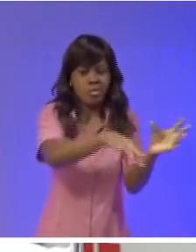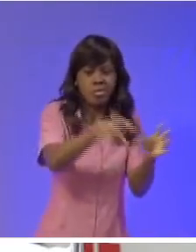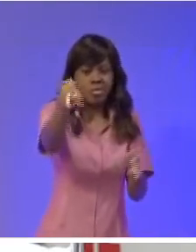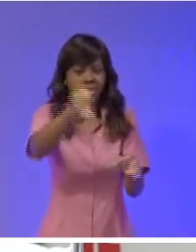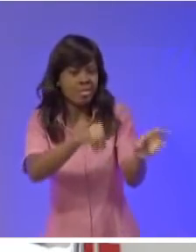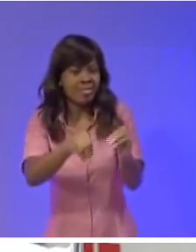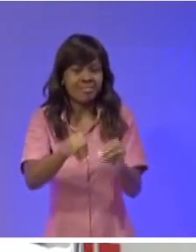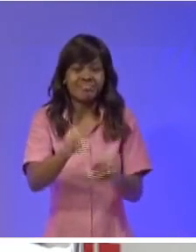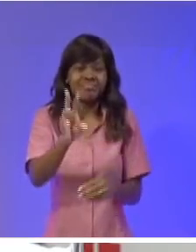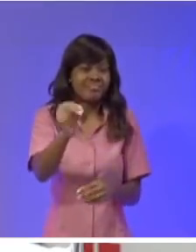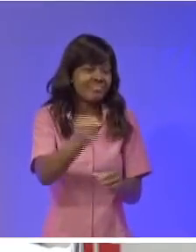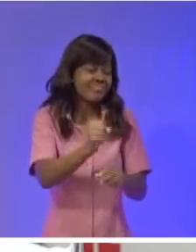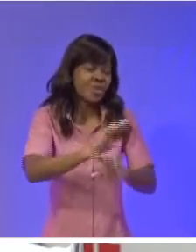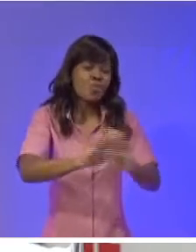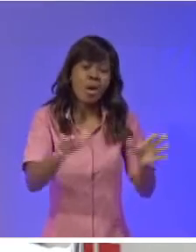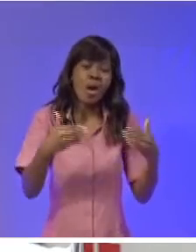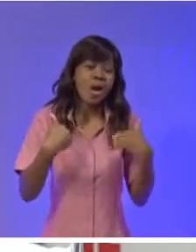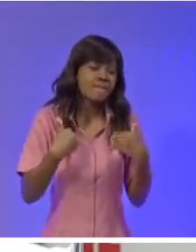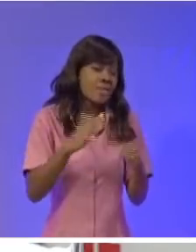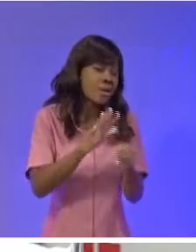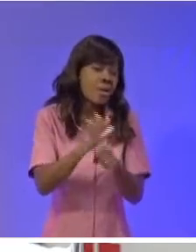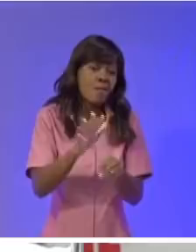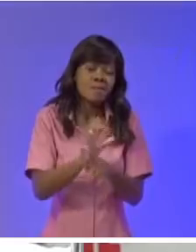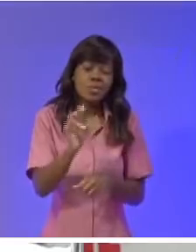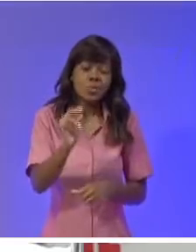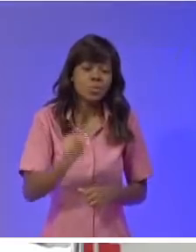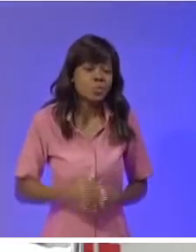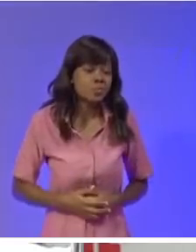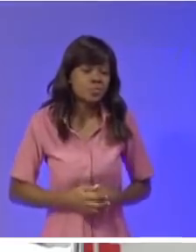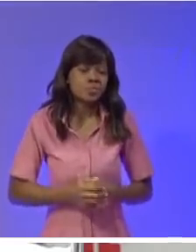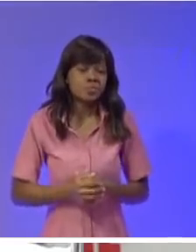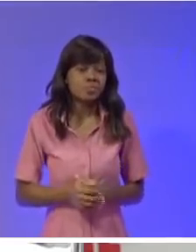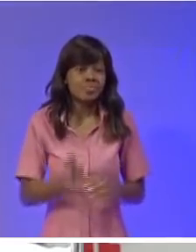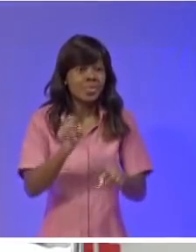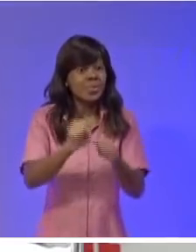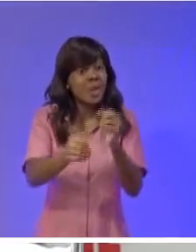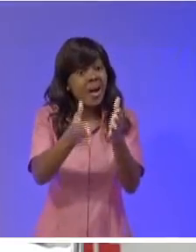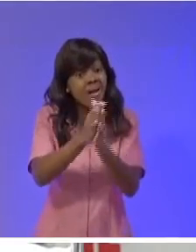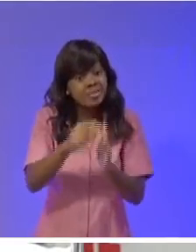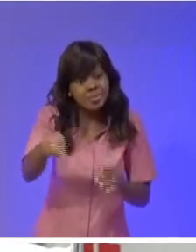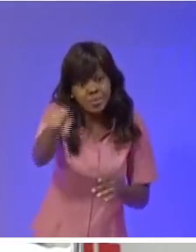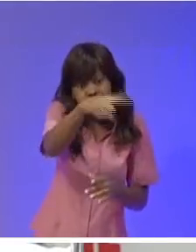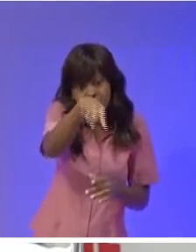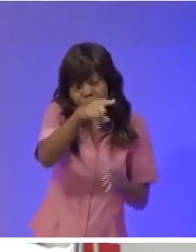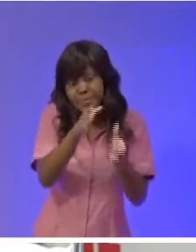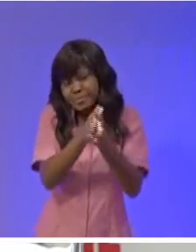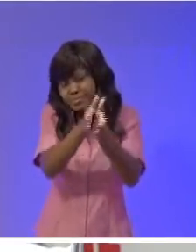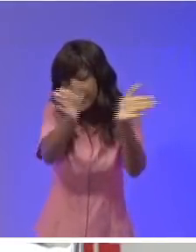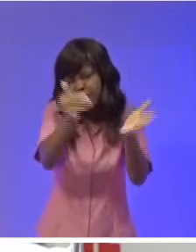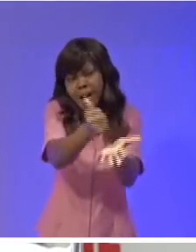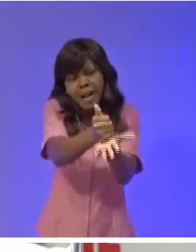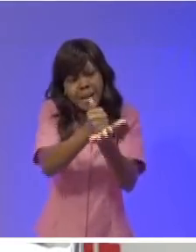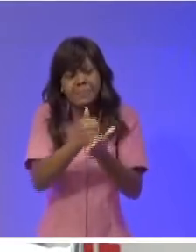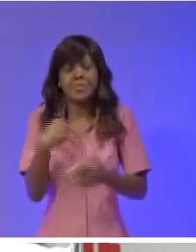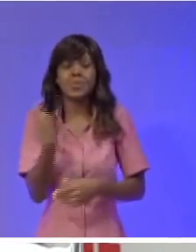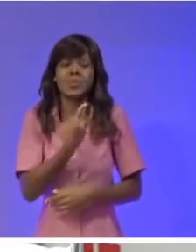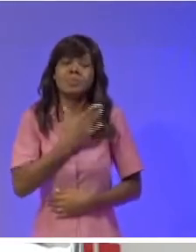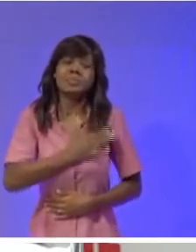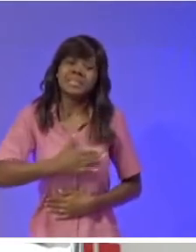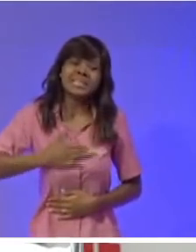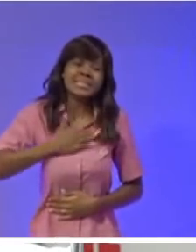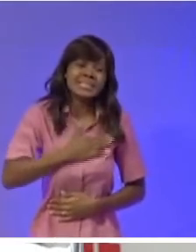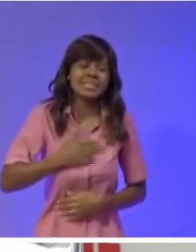not infecting yourself, and so on. So they are tired, but they come out every single